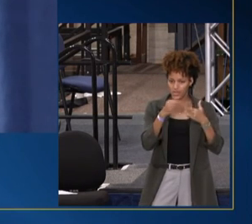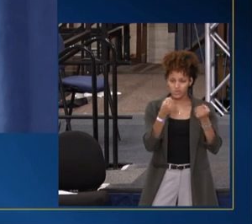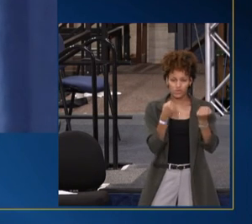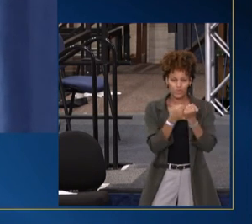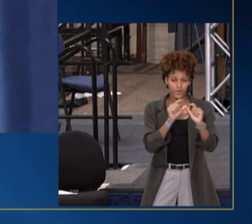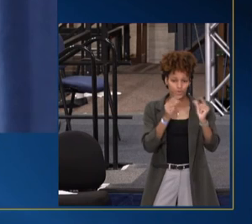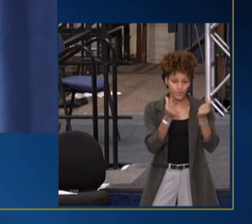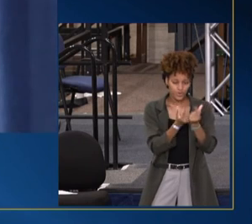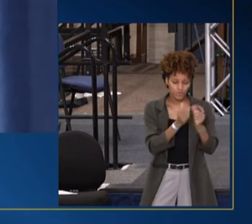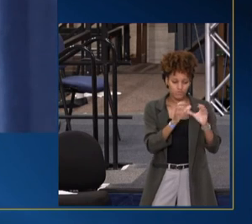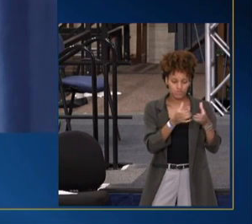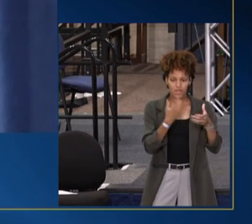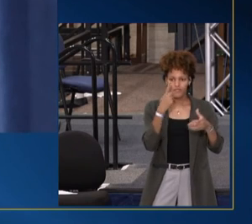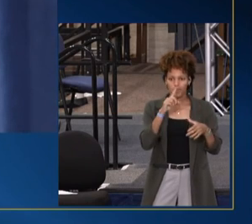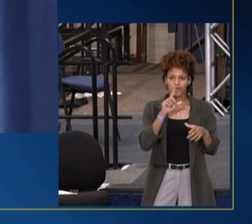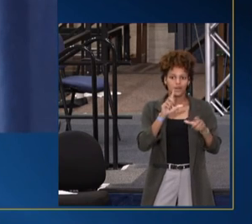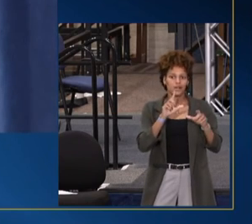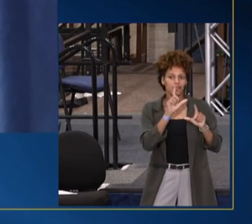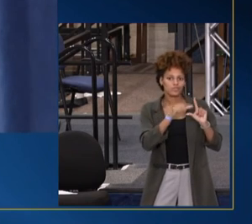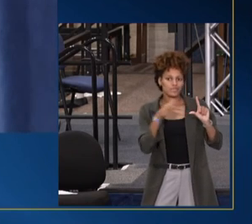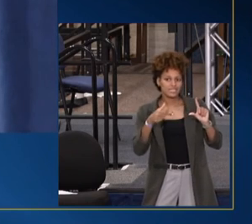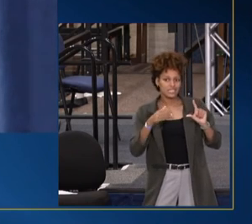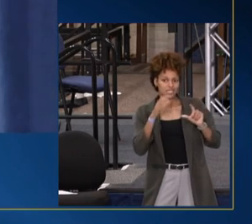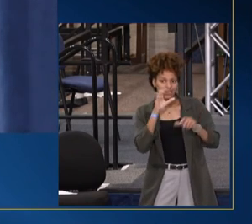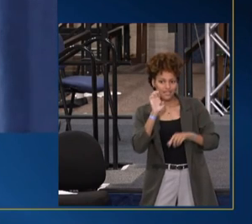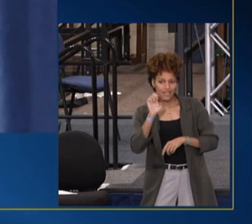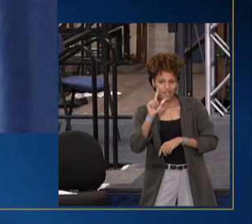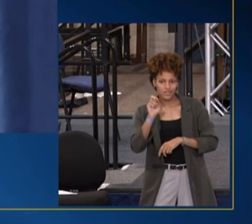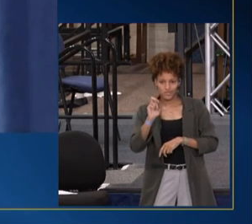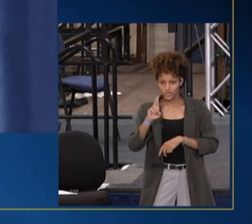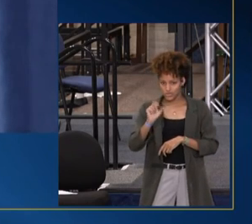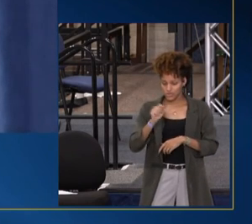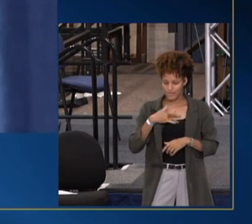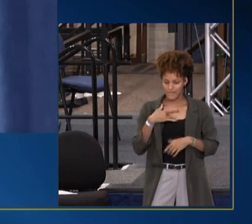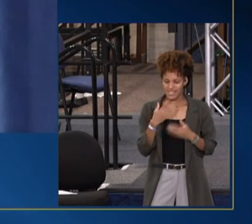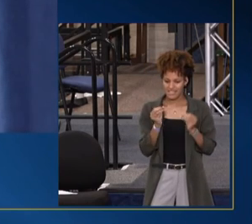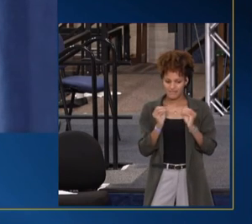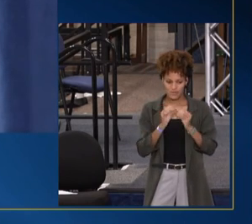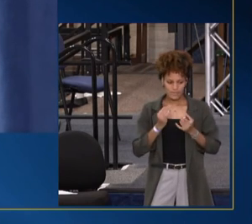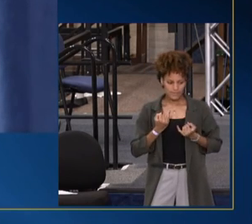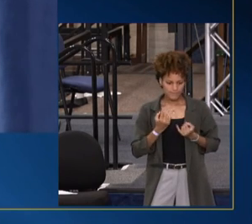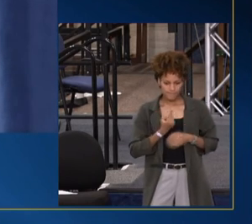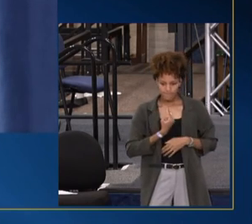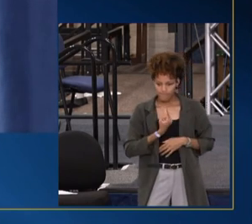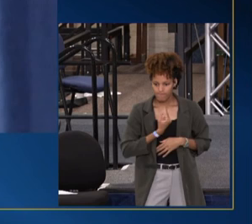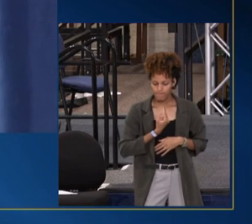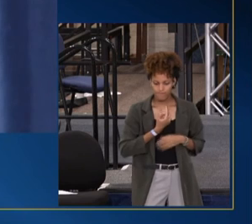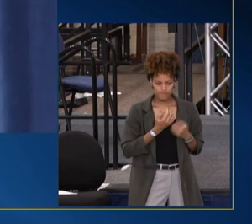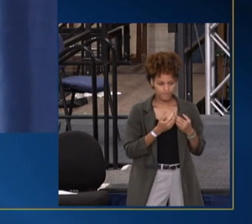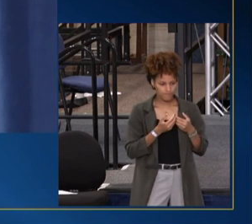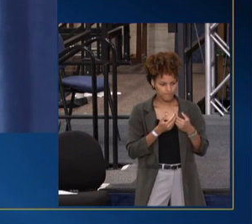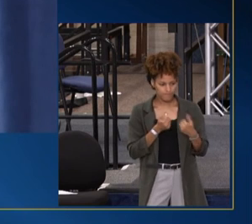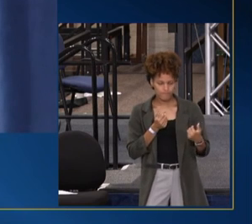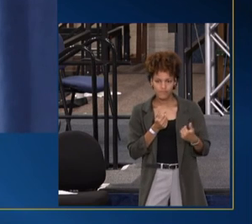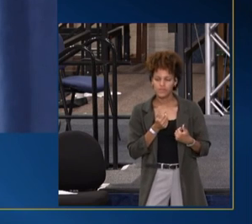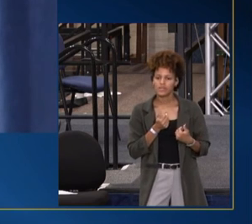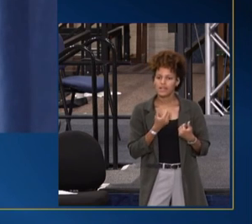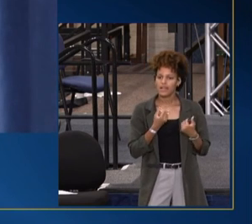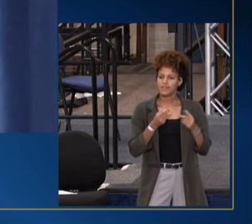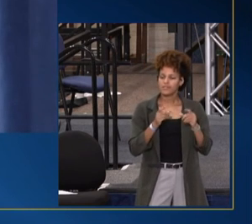groups for our LGBT elders who are feeling very isolated. And of course, you